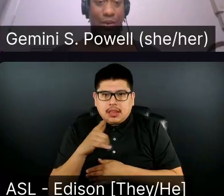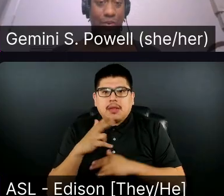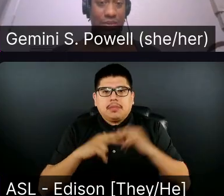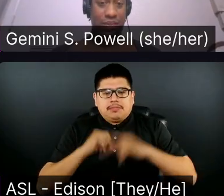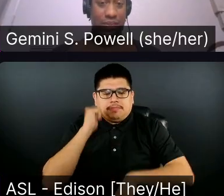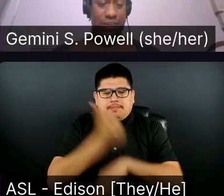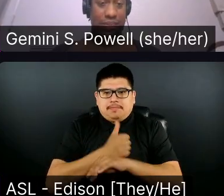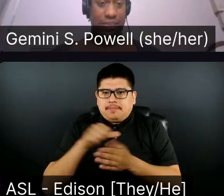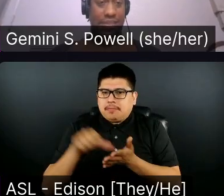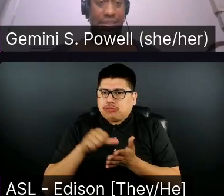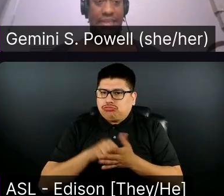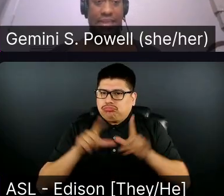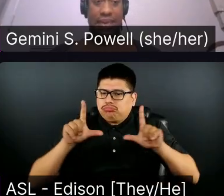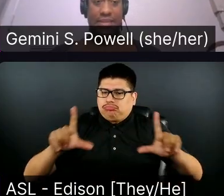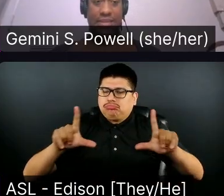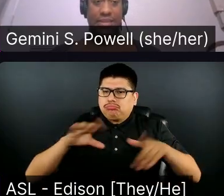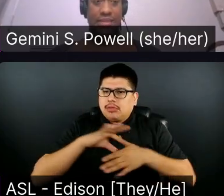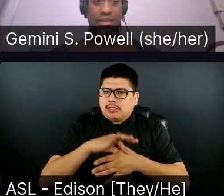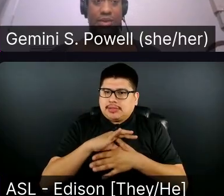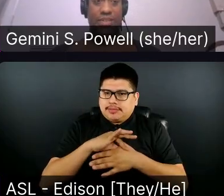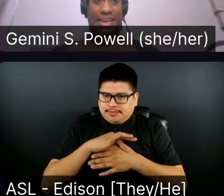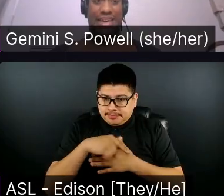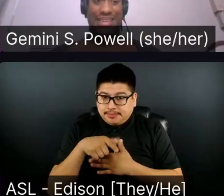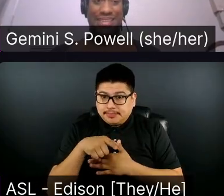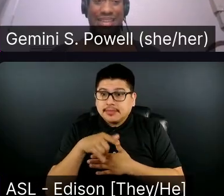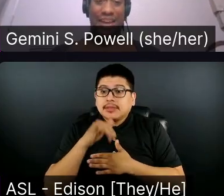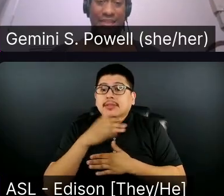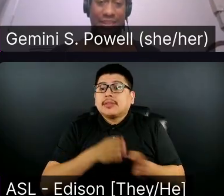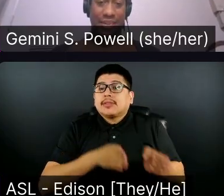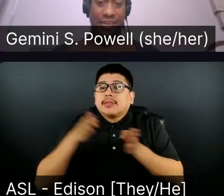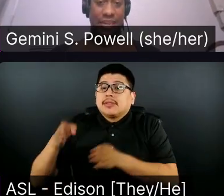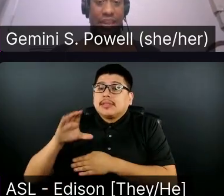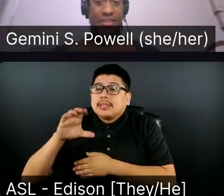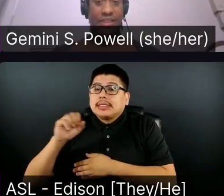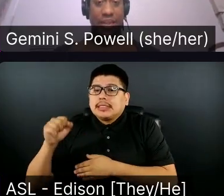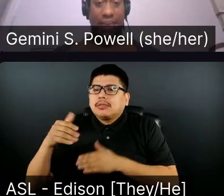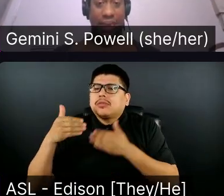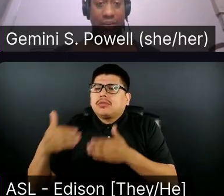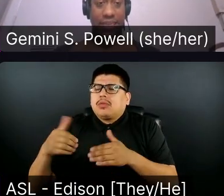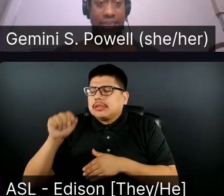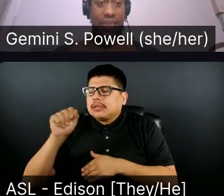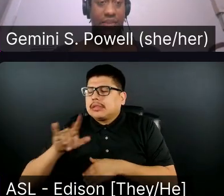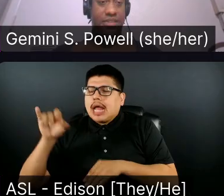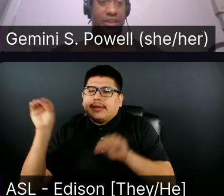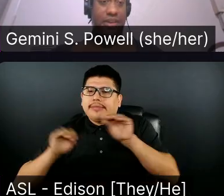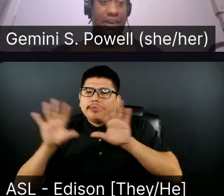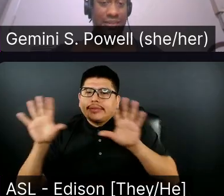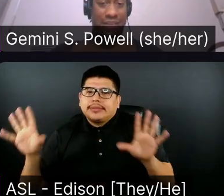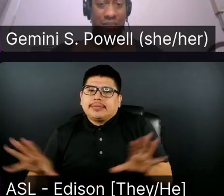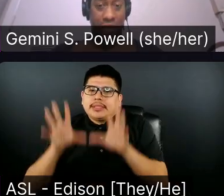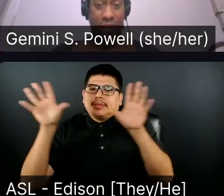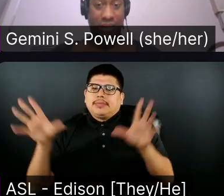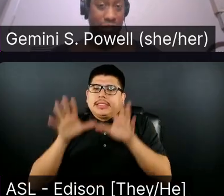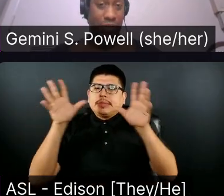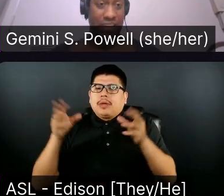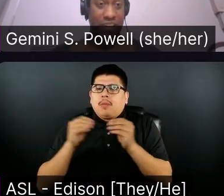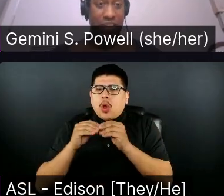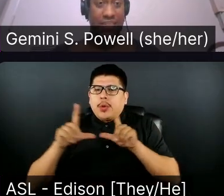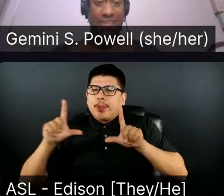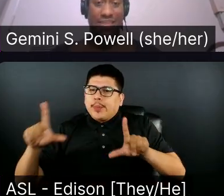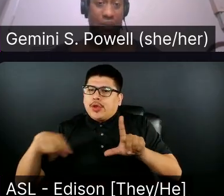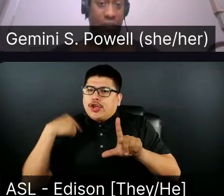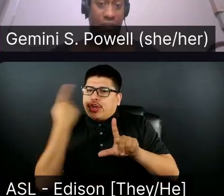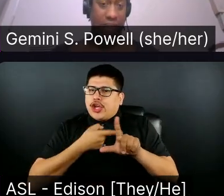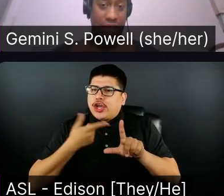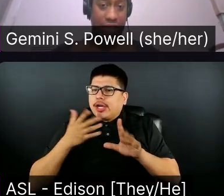content out. CSS goes ahead and styles it, gives it a layout, gives the content a place to